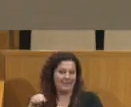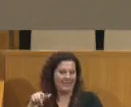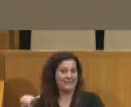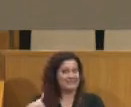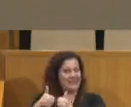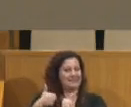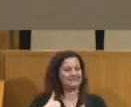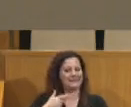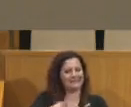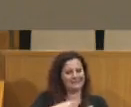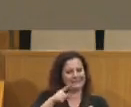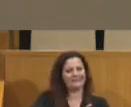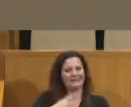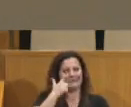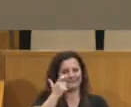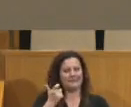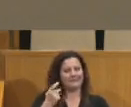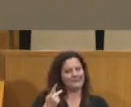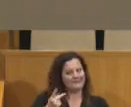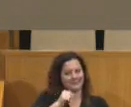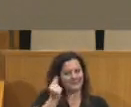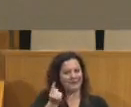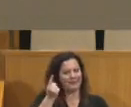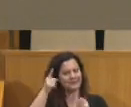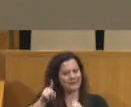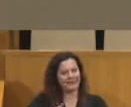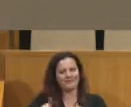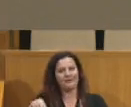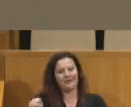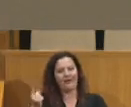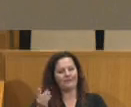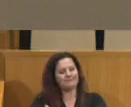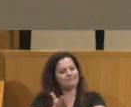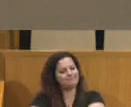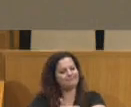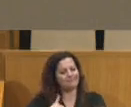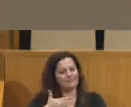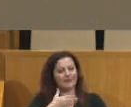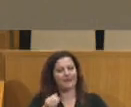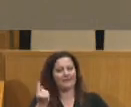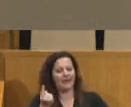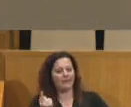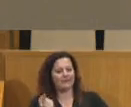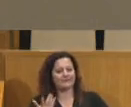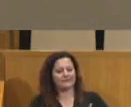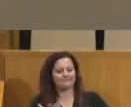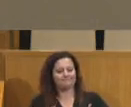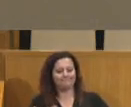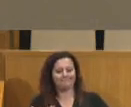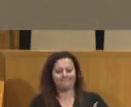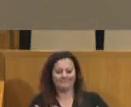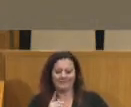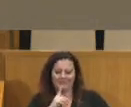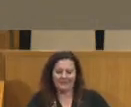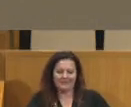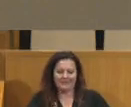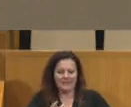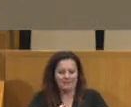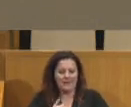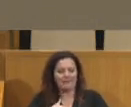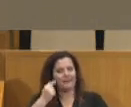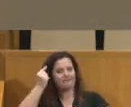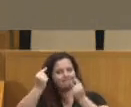Robert and Amy Eggleston, traveled in town, as well as my sister Anna Eggleston, who are here with me tonight, and who have helped over the course of 37 plus years shape